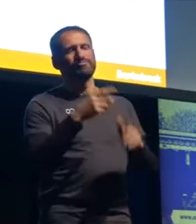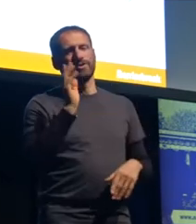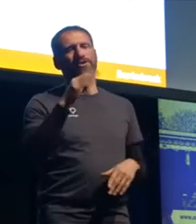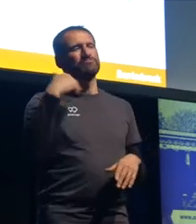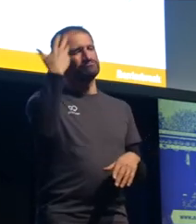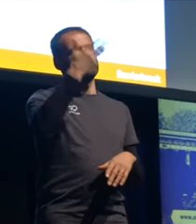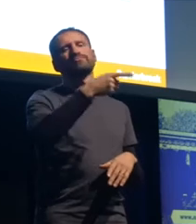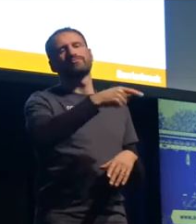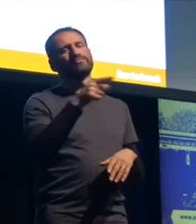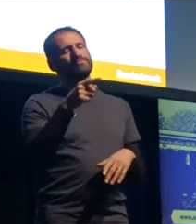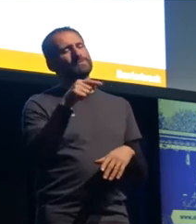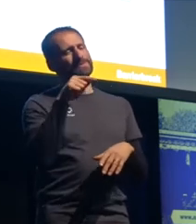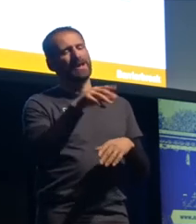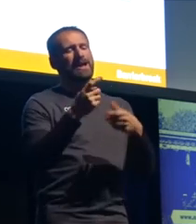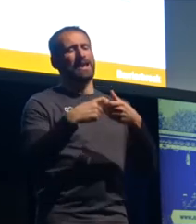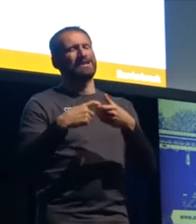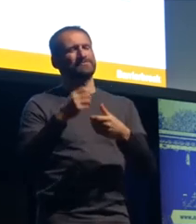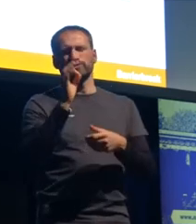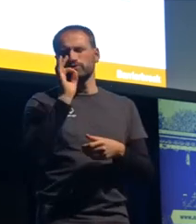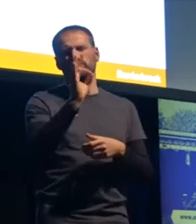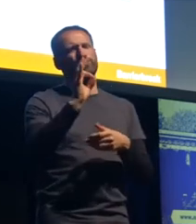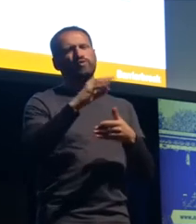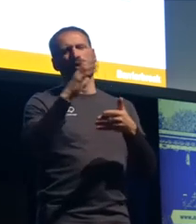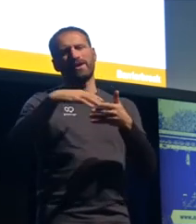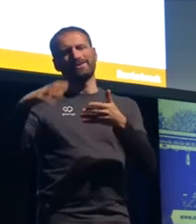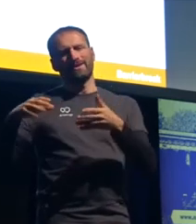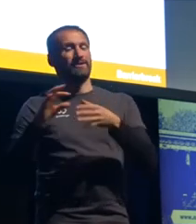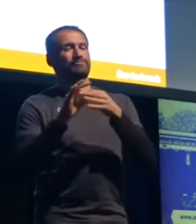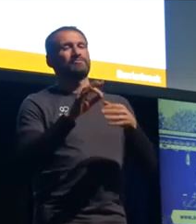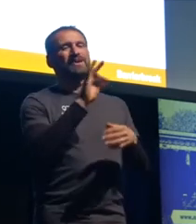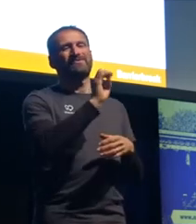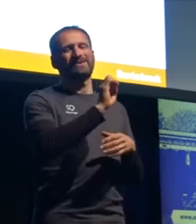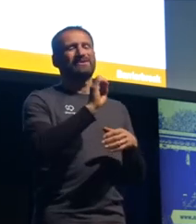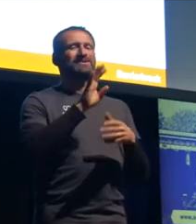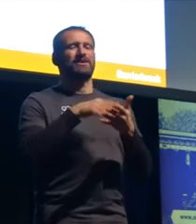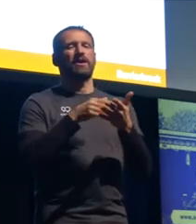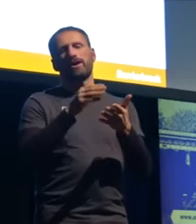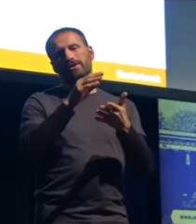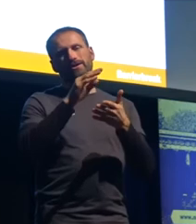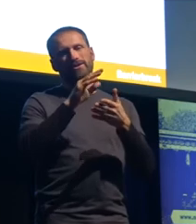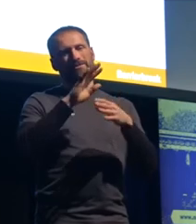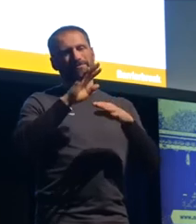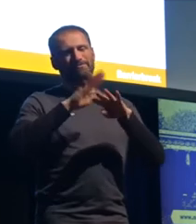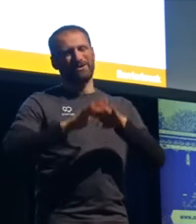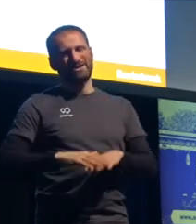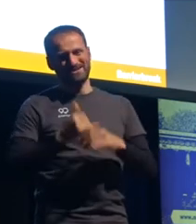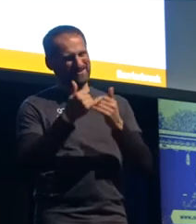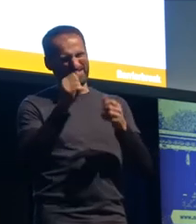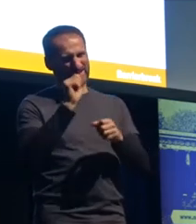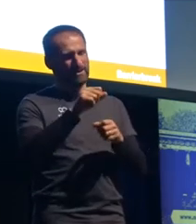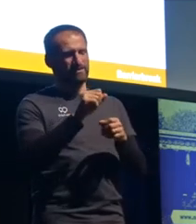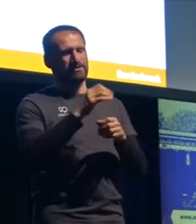nice articles about Effie color matrix that you can check out. The next class of applications that I wanted to build